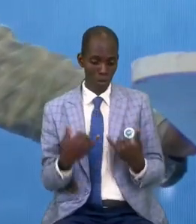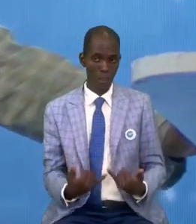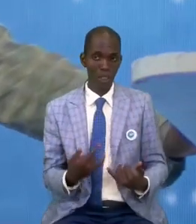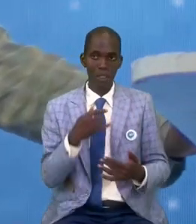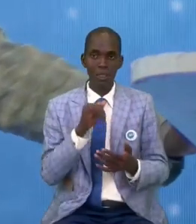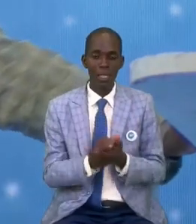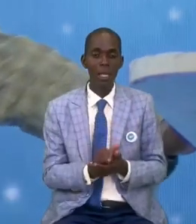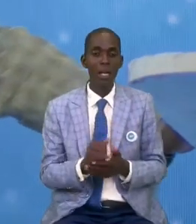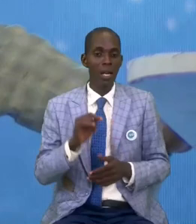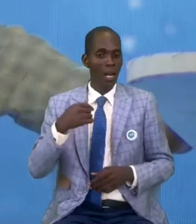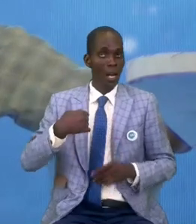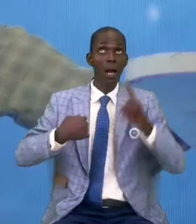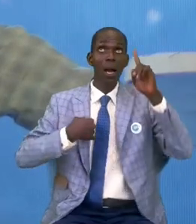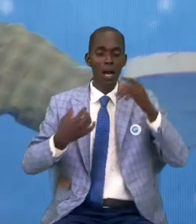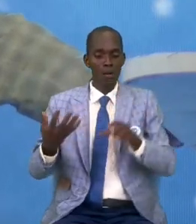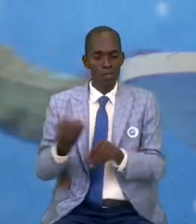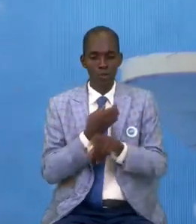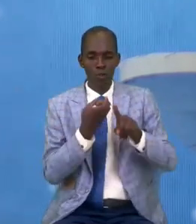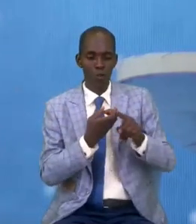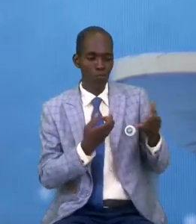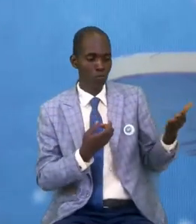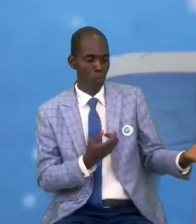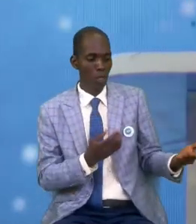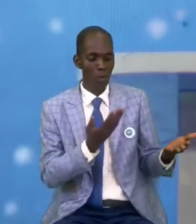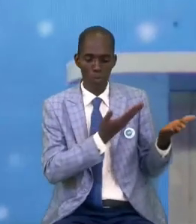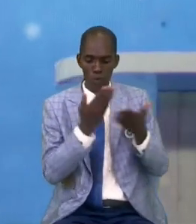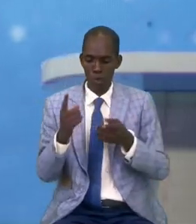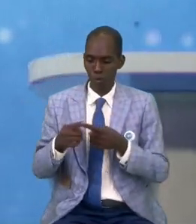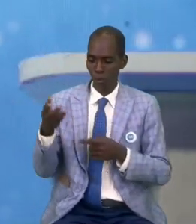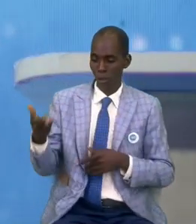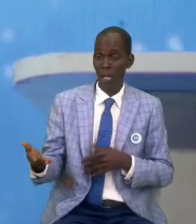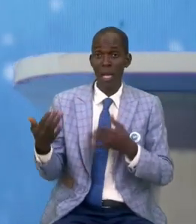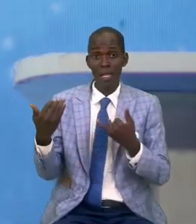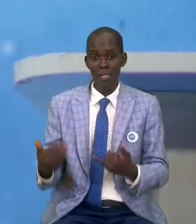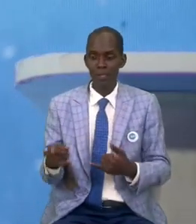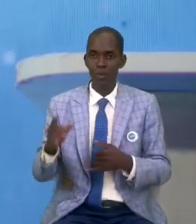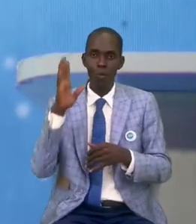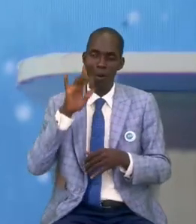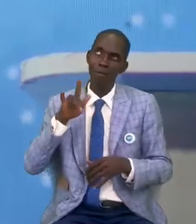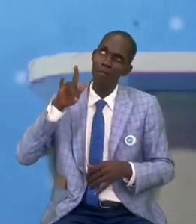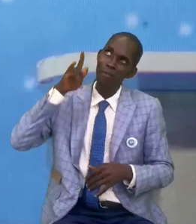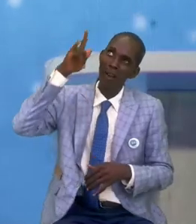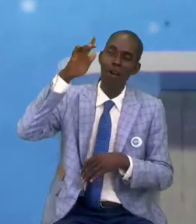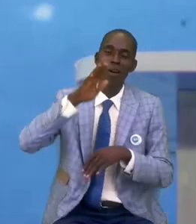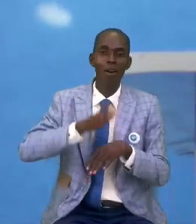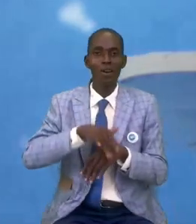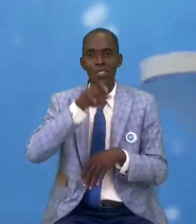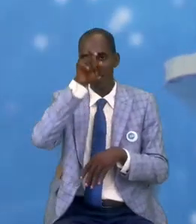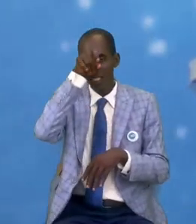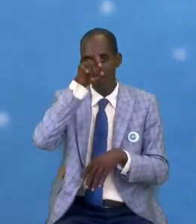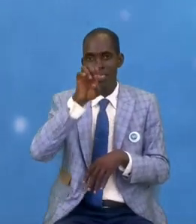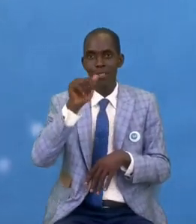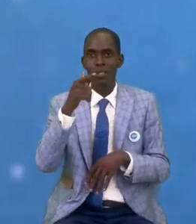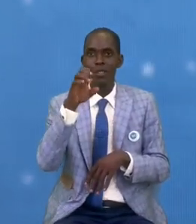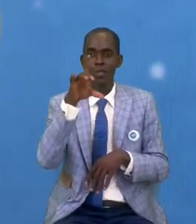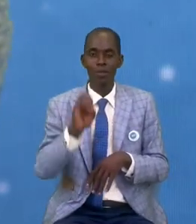going to fly on eagle's wings. And then, after telling them the past and the present, then he tells